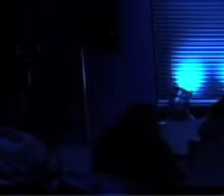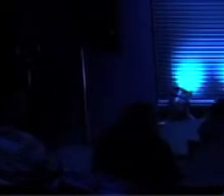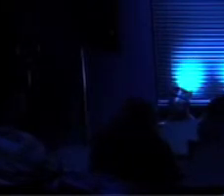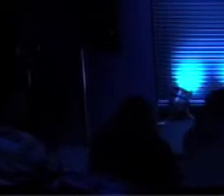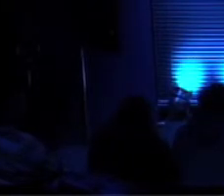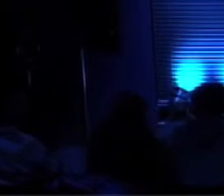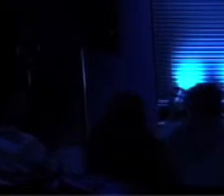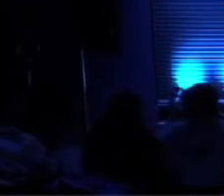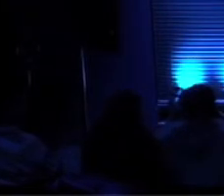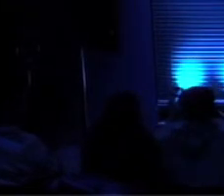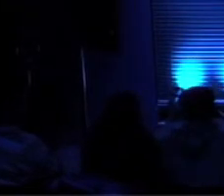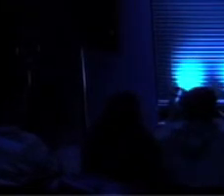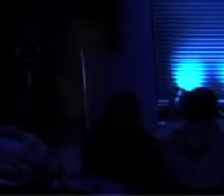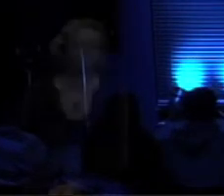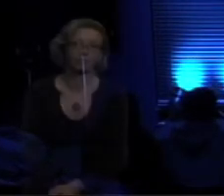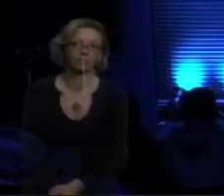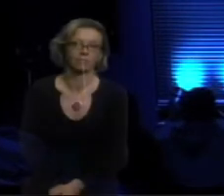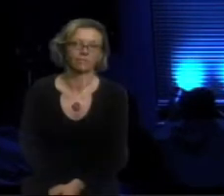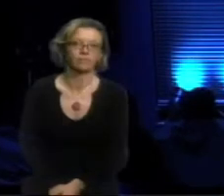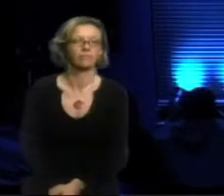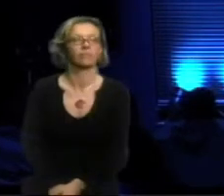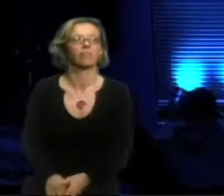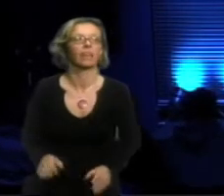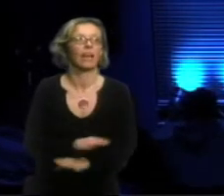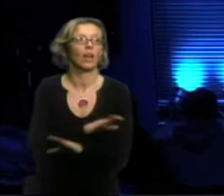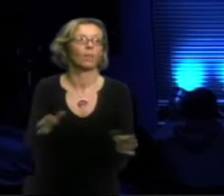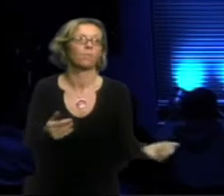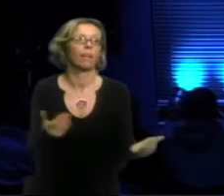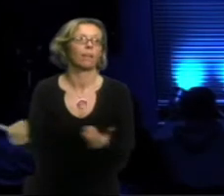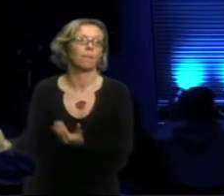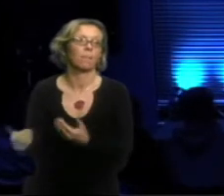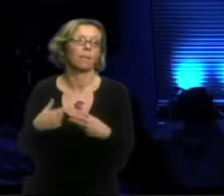Hello and welcome to Multimedia Video Systems part 12.